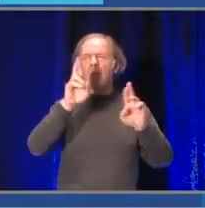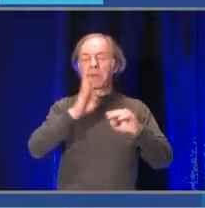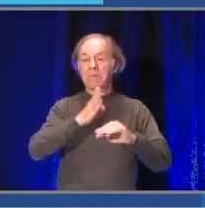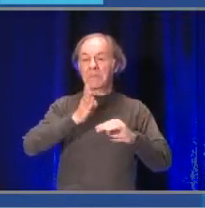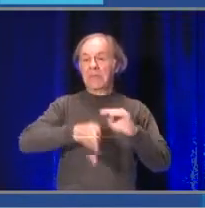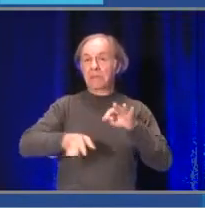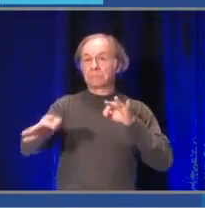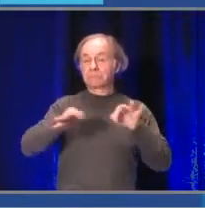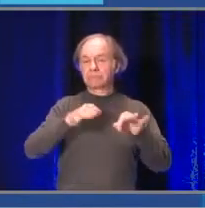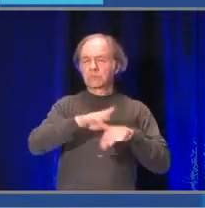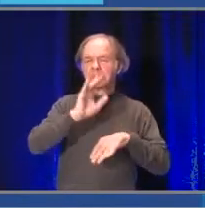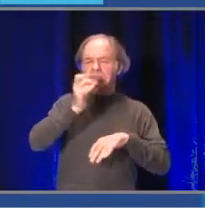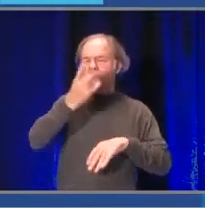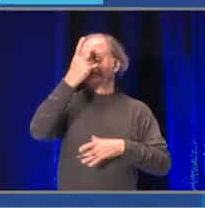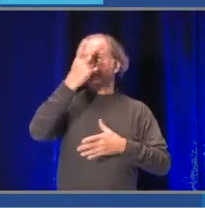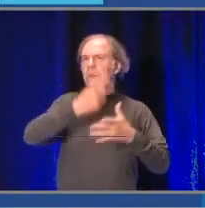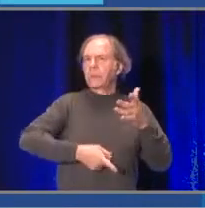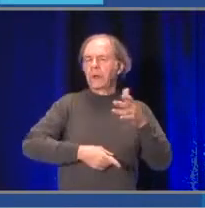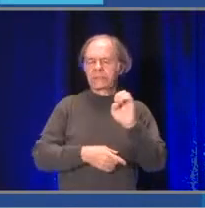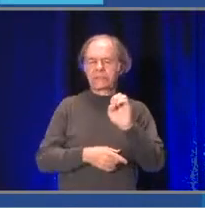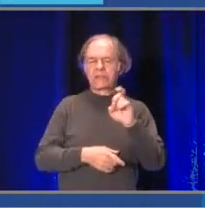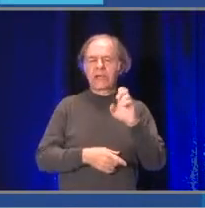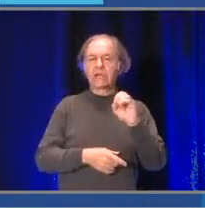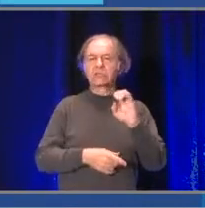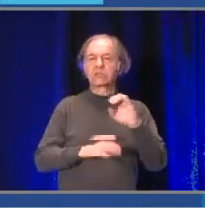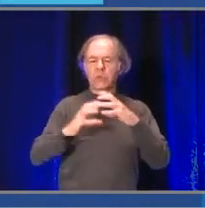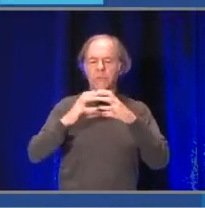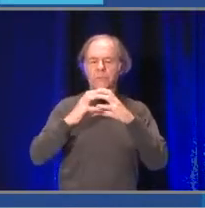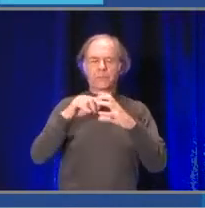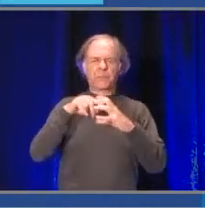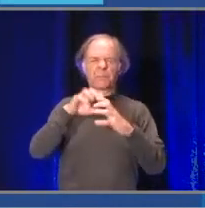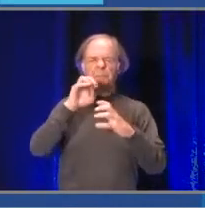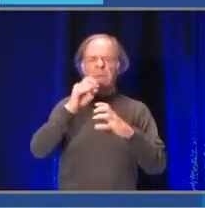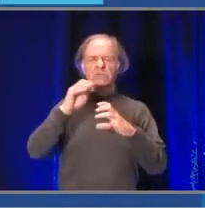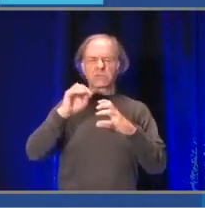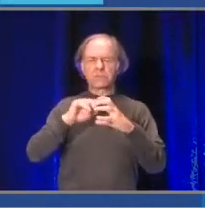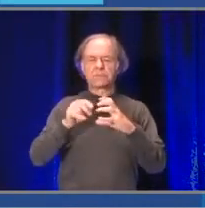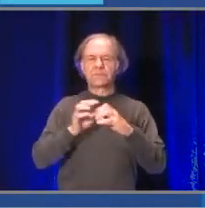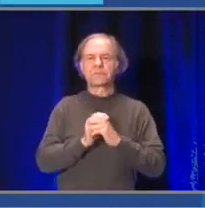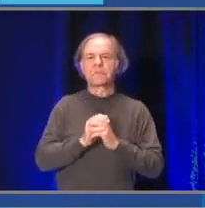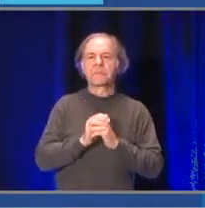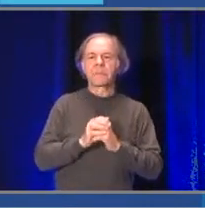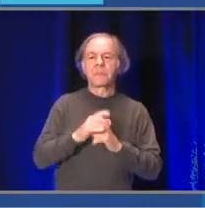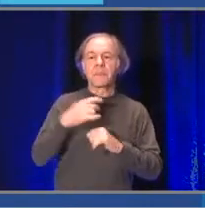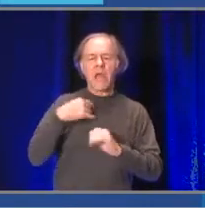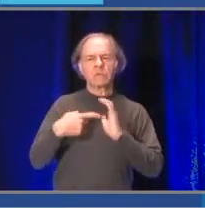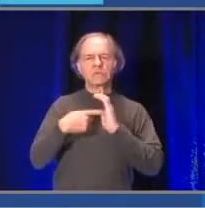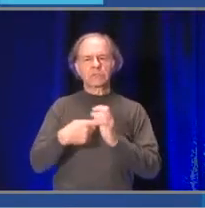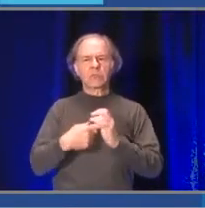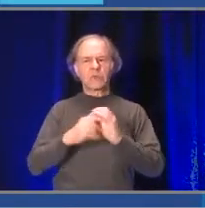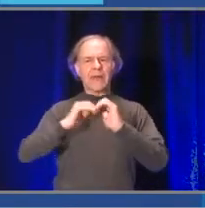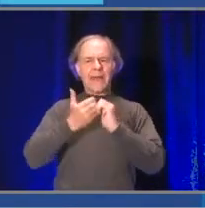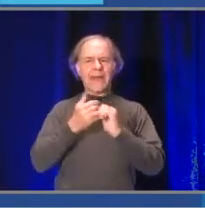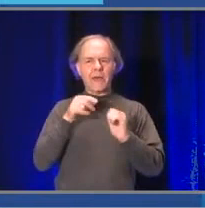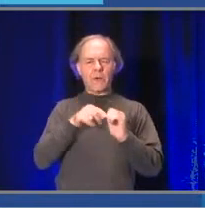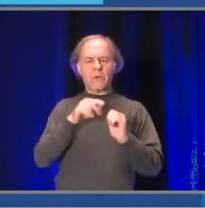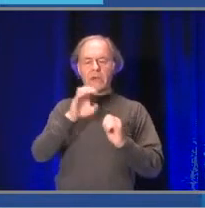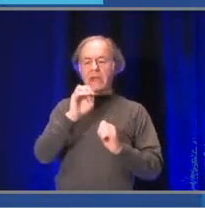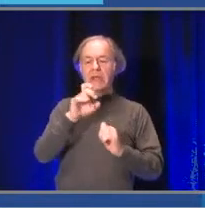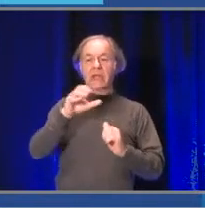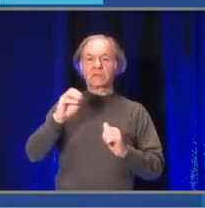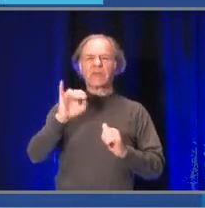presentation, you will understand what are exosomes. So here, I'm going to show you how exosomes, which